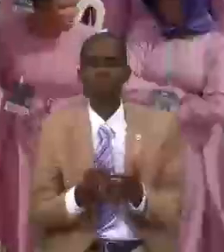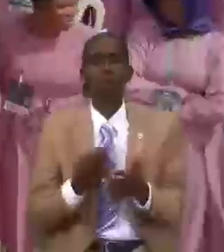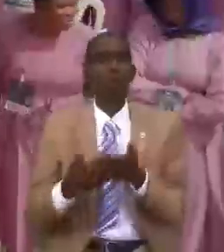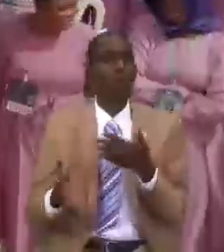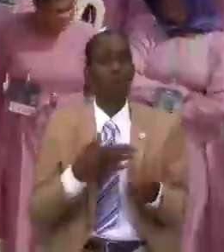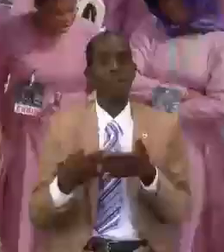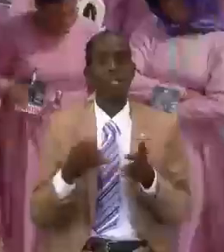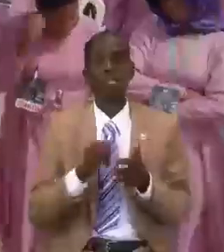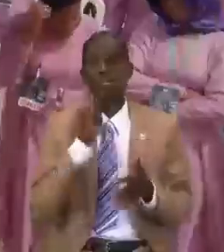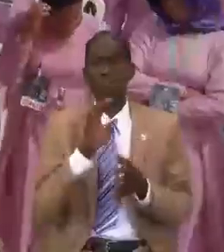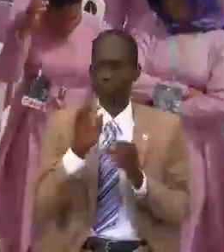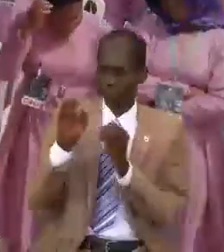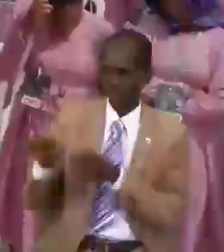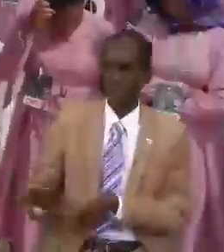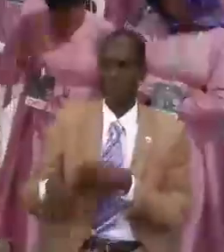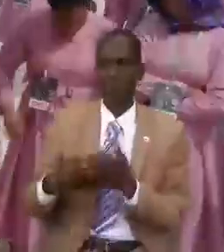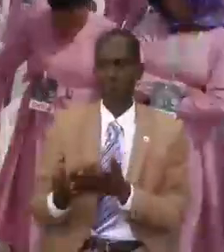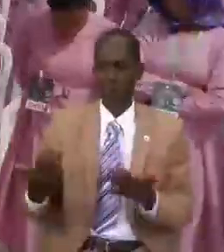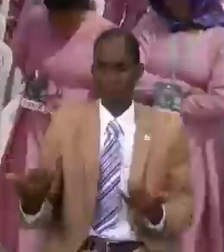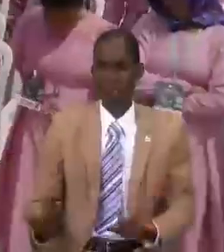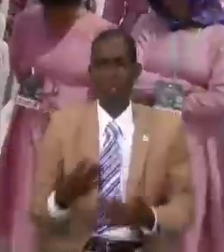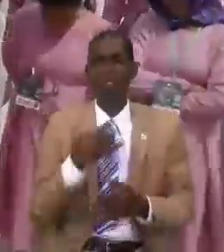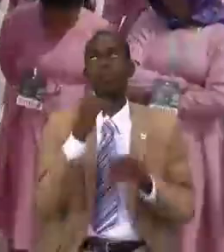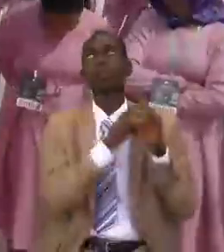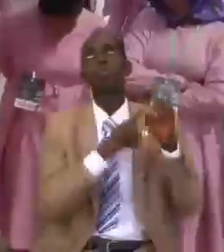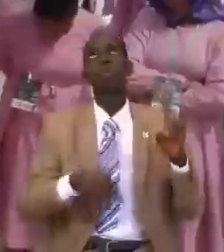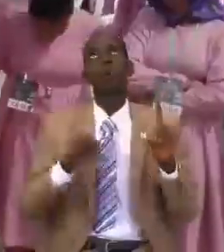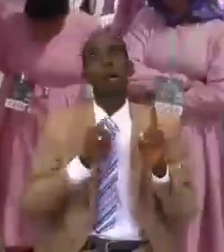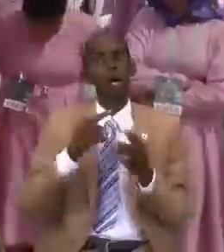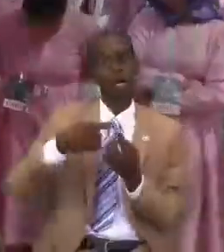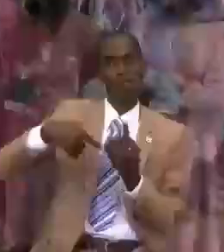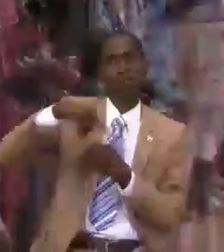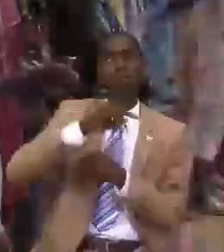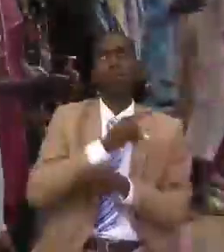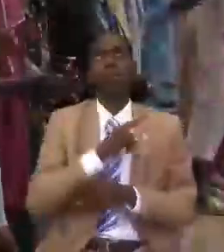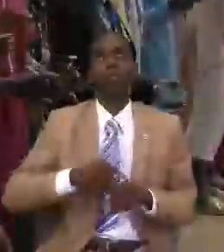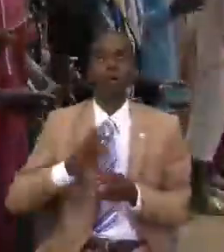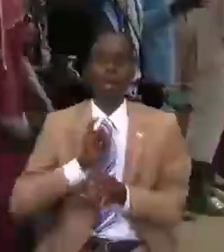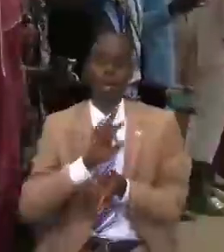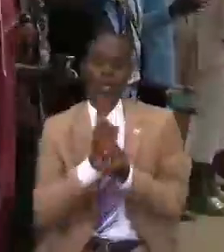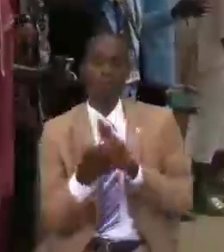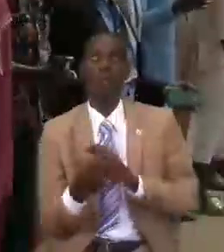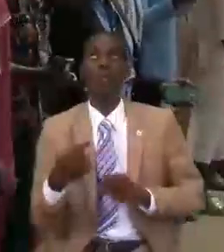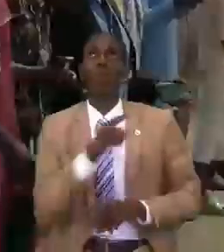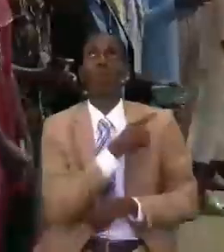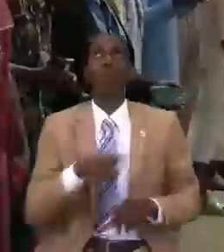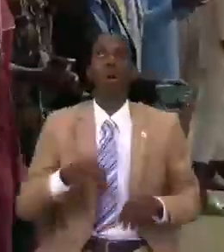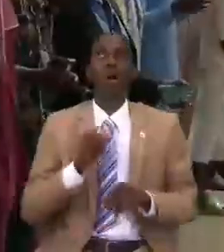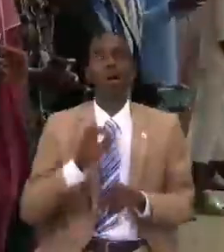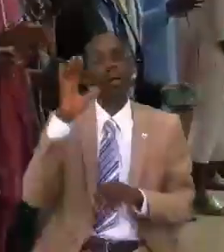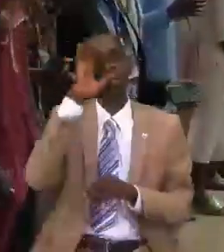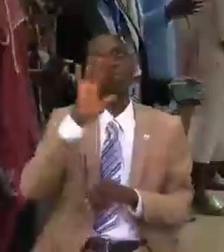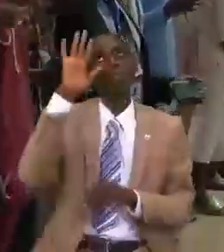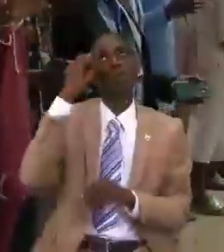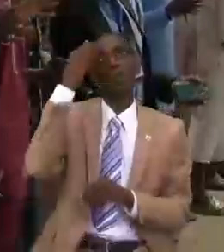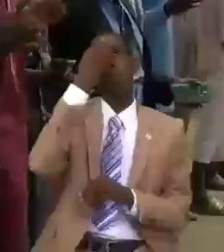turn. Lord, I repent. Lord, I'm seeking your face. I don't want this sin to ruin me. I don't want the